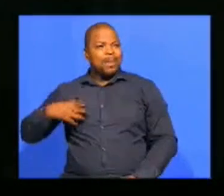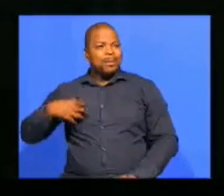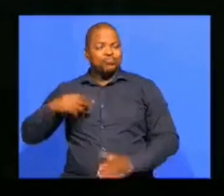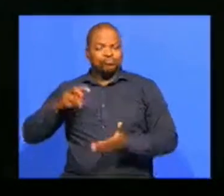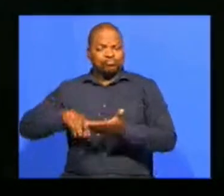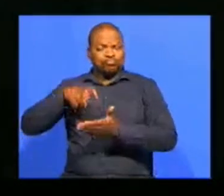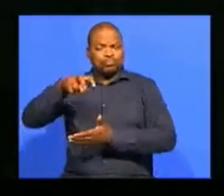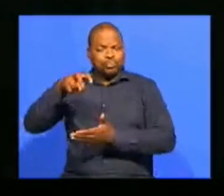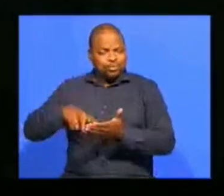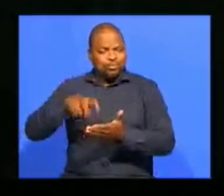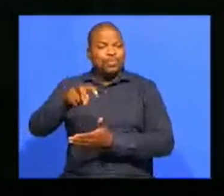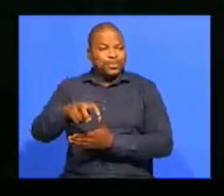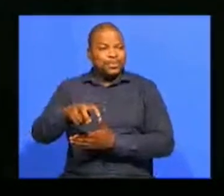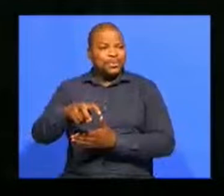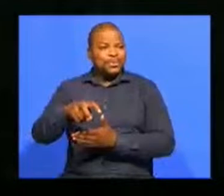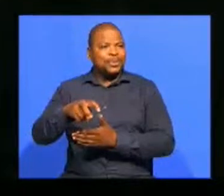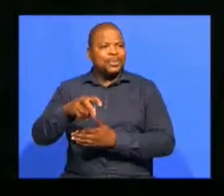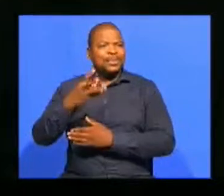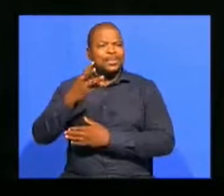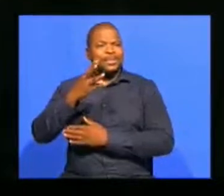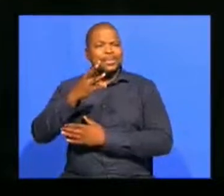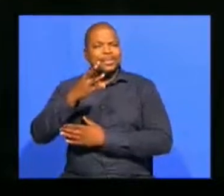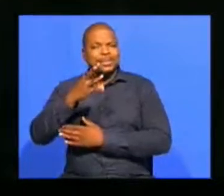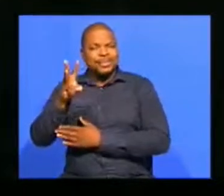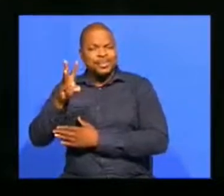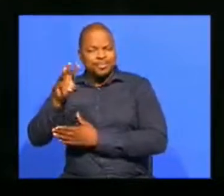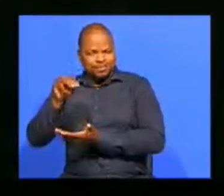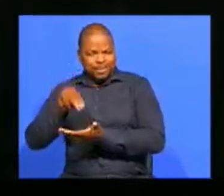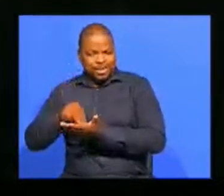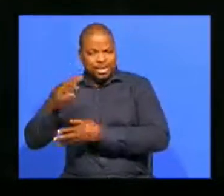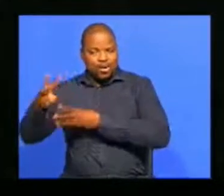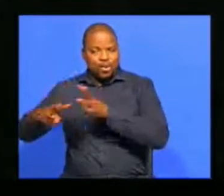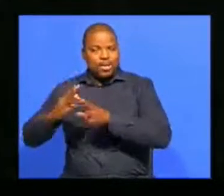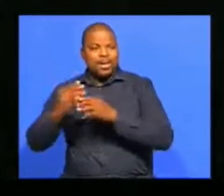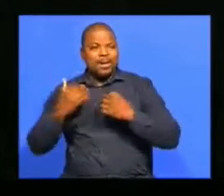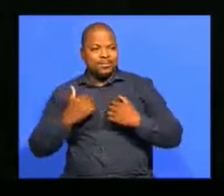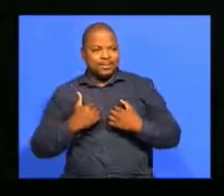hurdles 60 meters in the world.